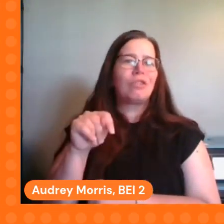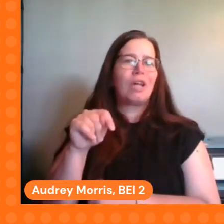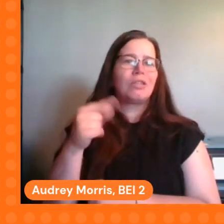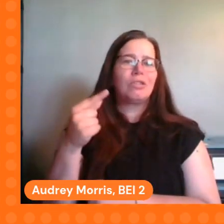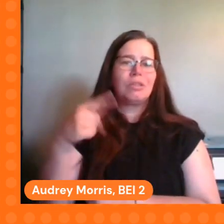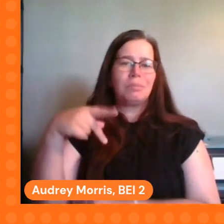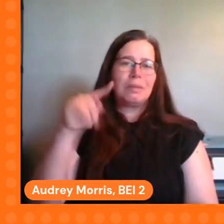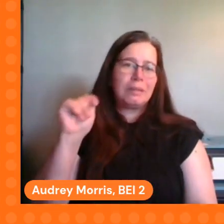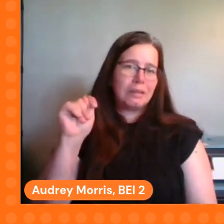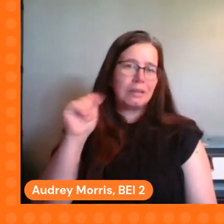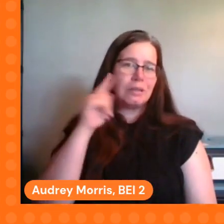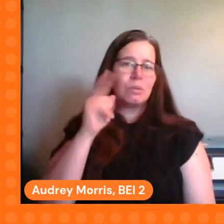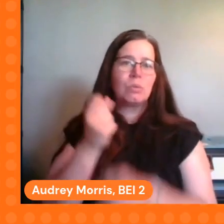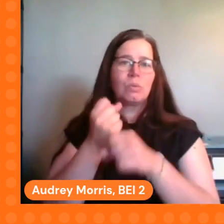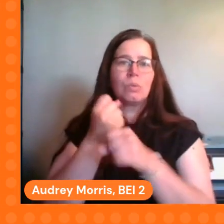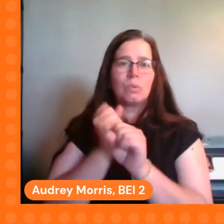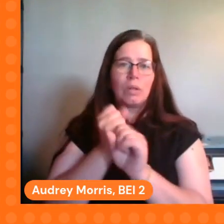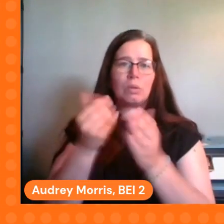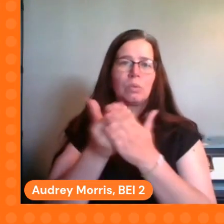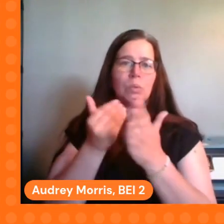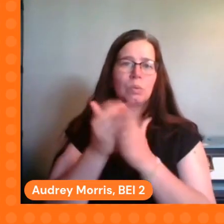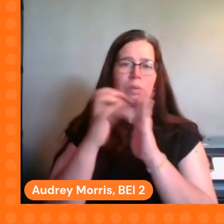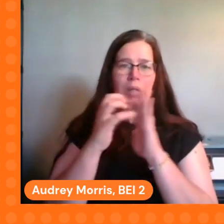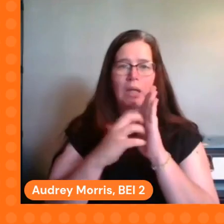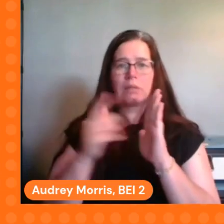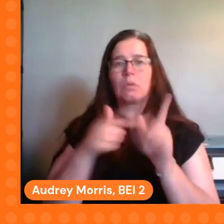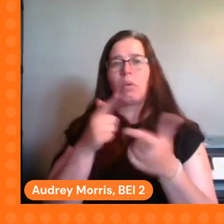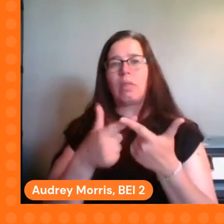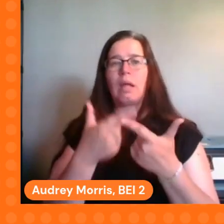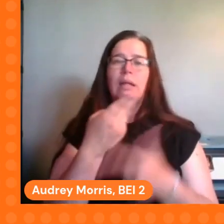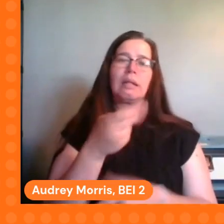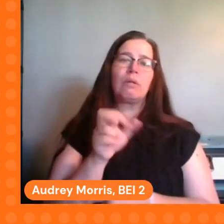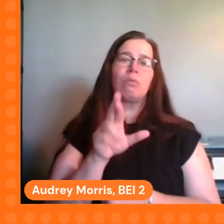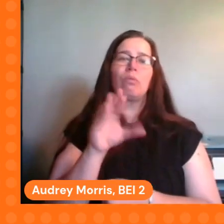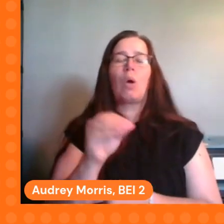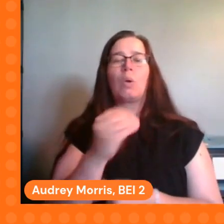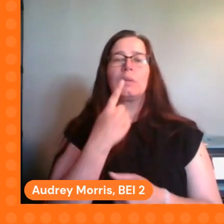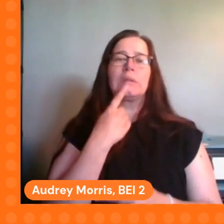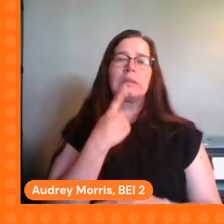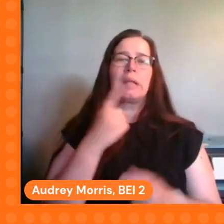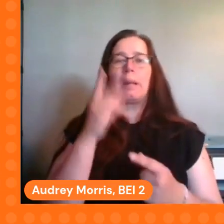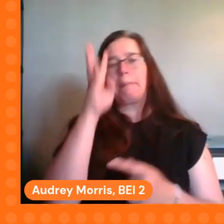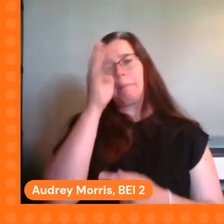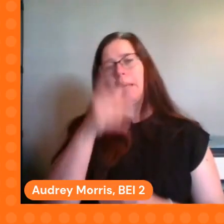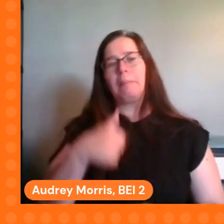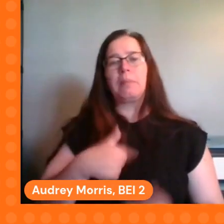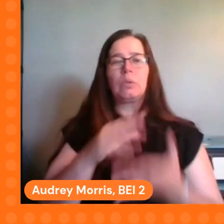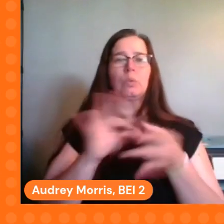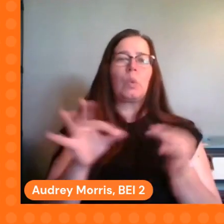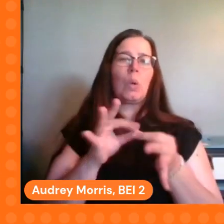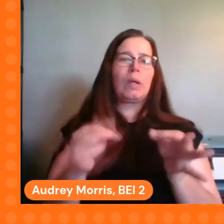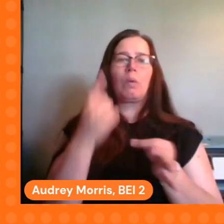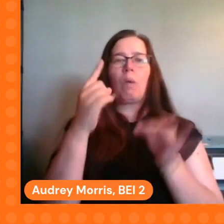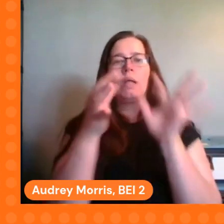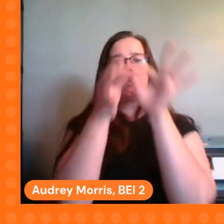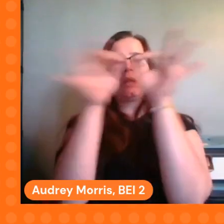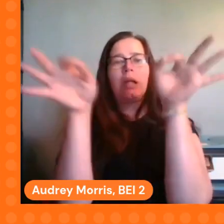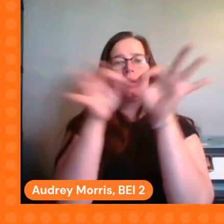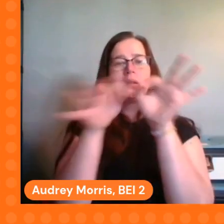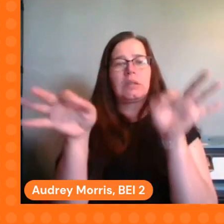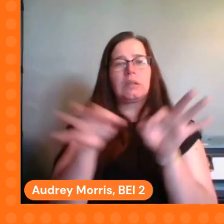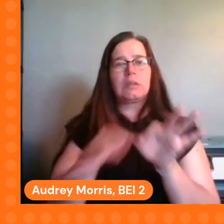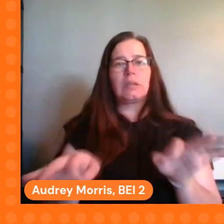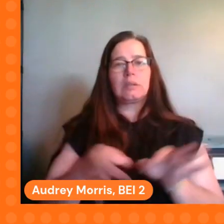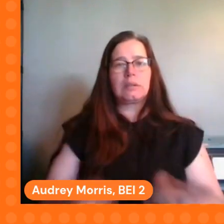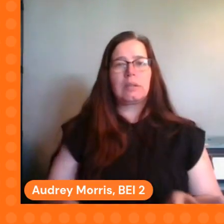new text. So you can see the prompt we've given it here of, make me a story, give it to me one sentence at a time. So here it's